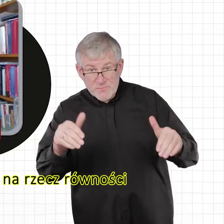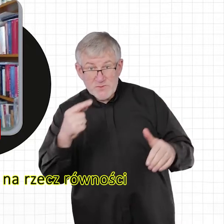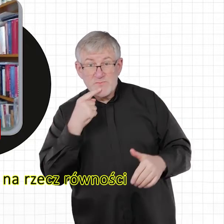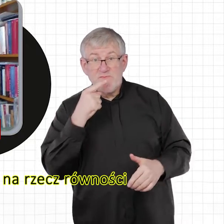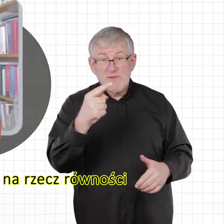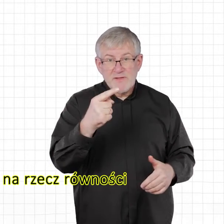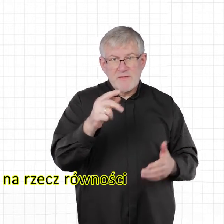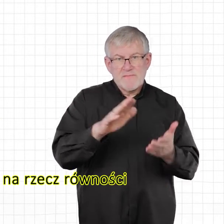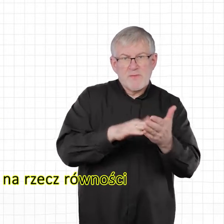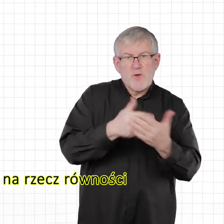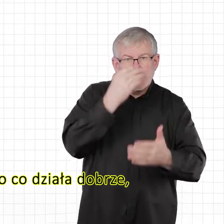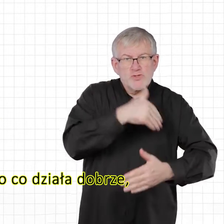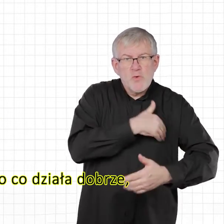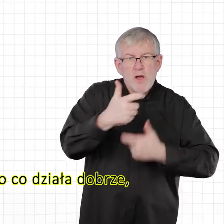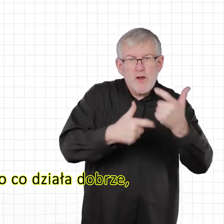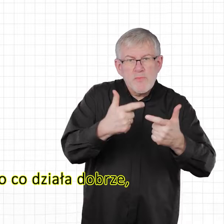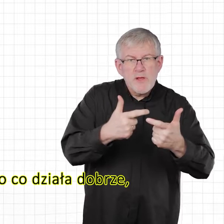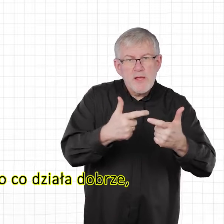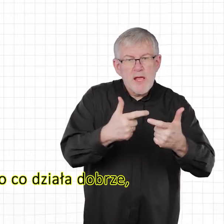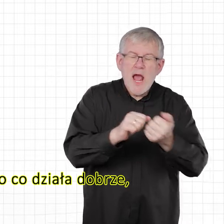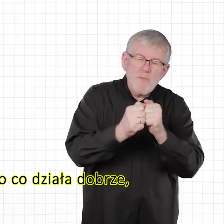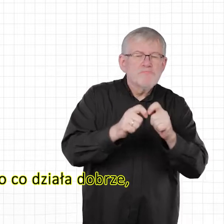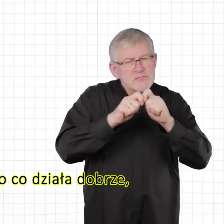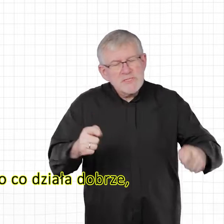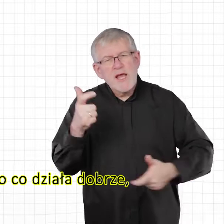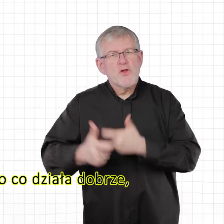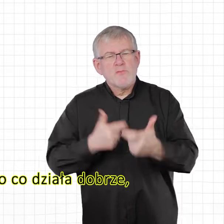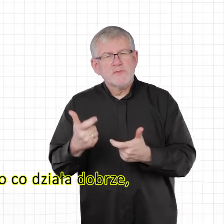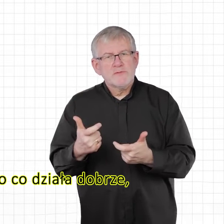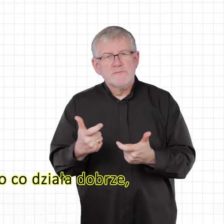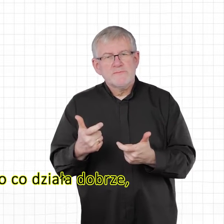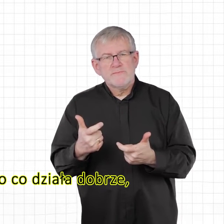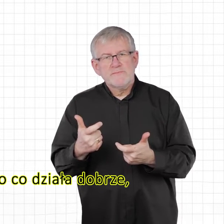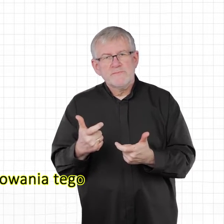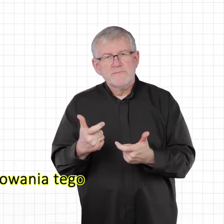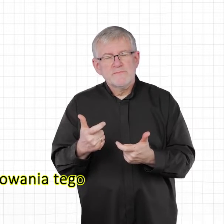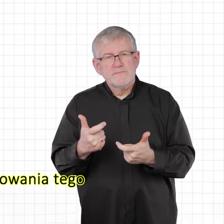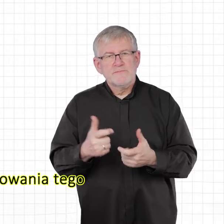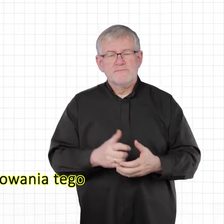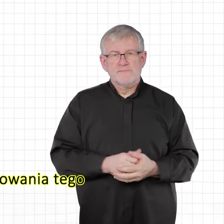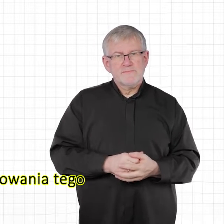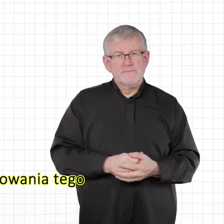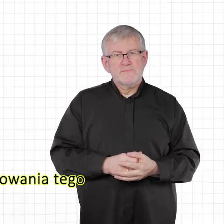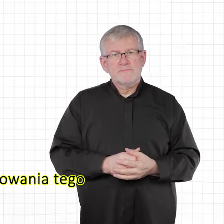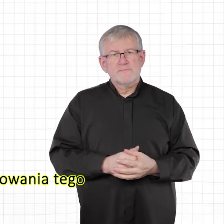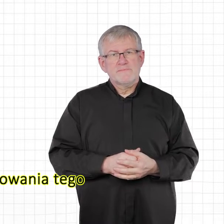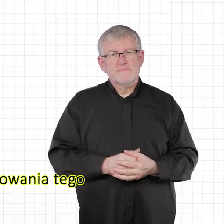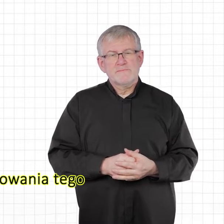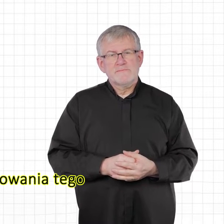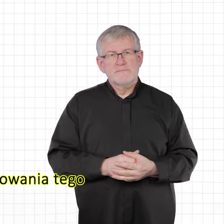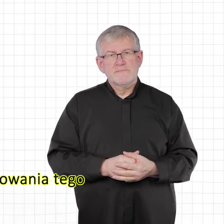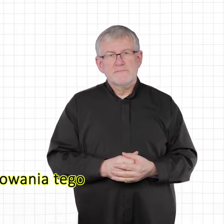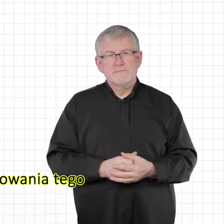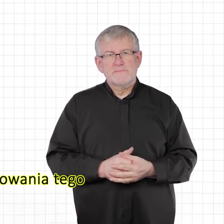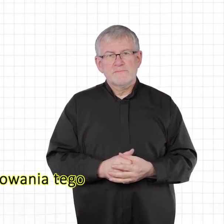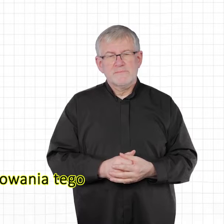gender equality every 3 years. So they have to be reconsidering, what have we done well, what do we have to do better, where are